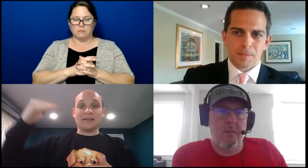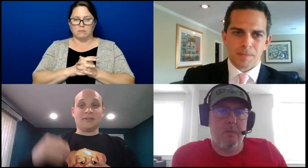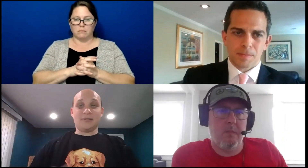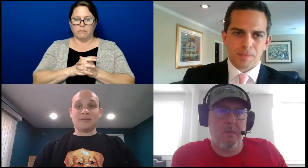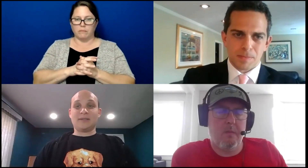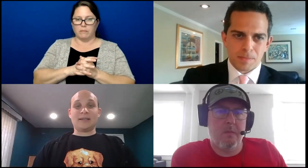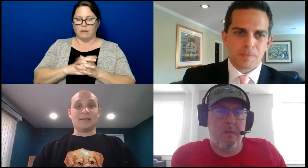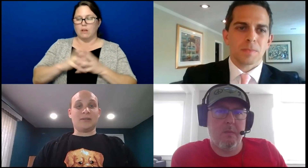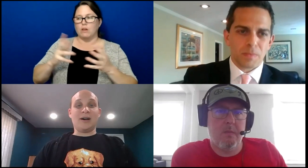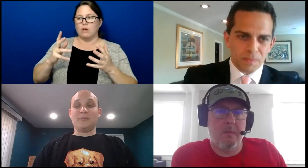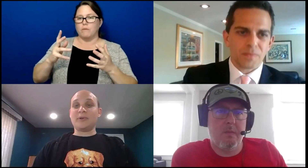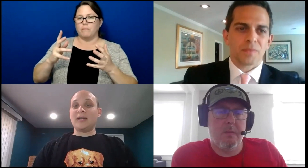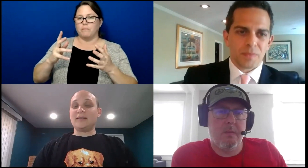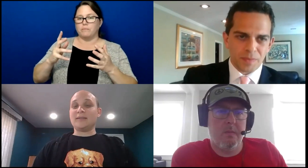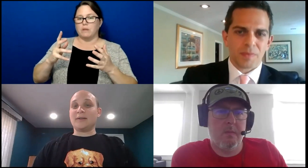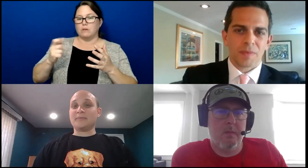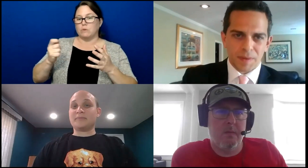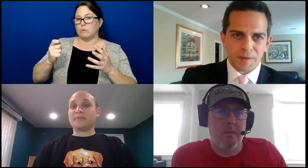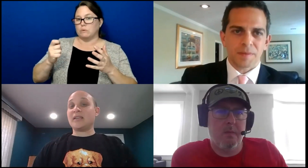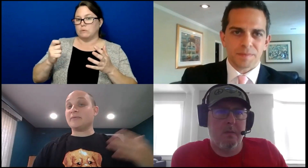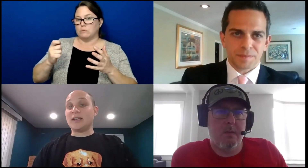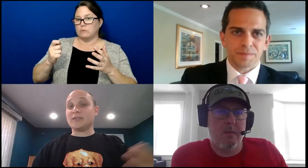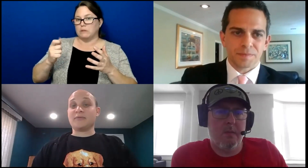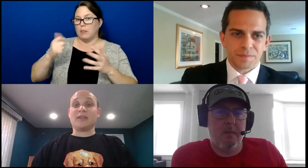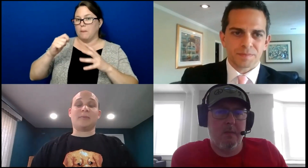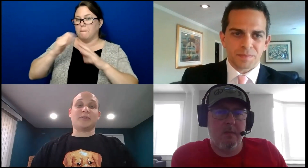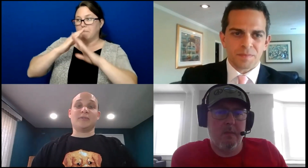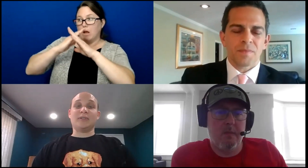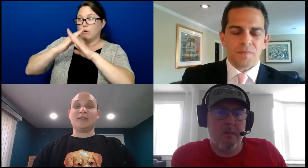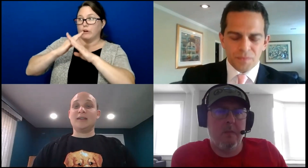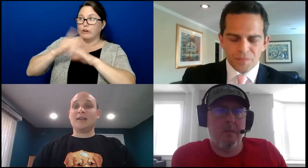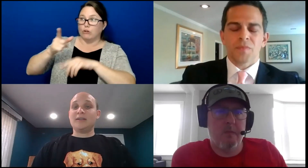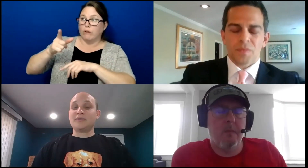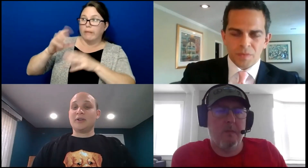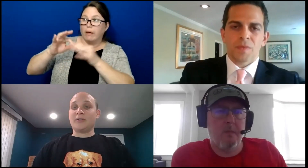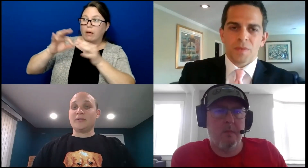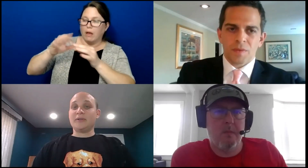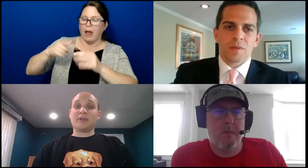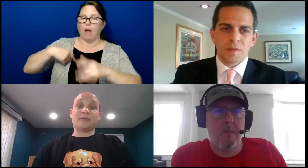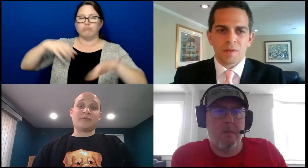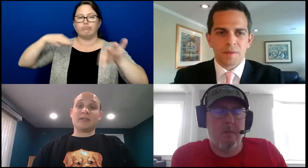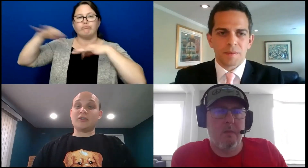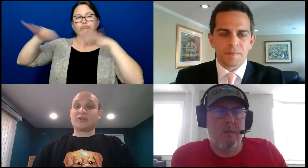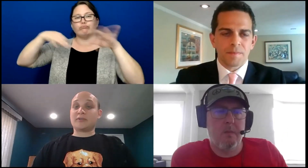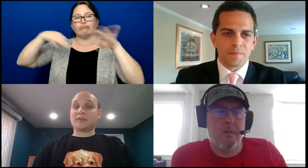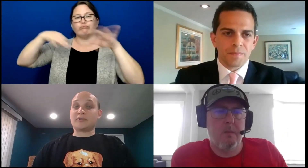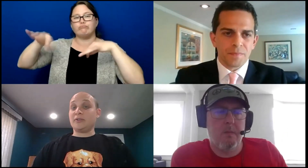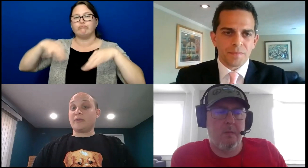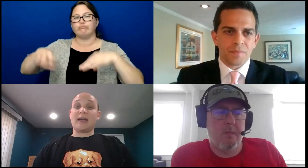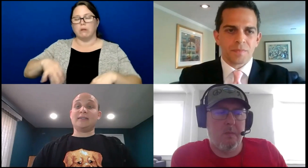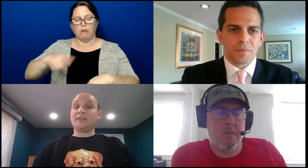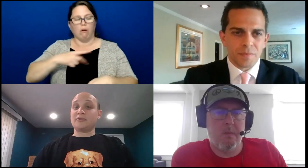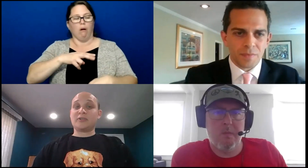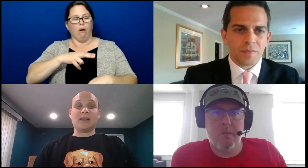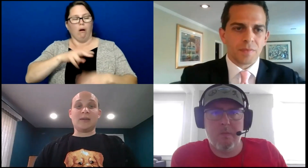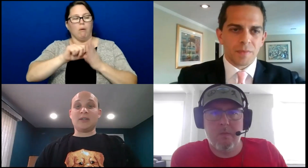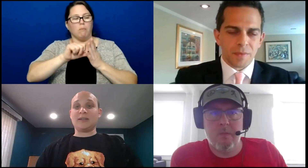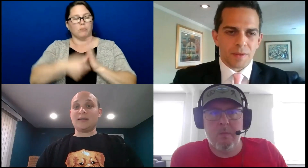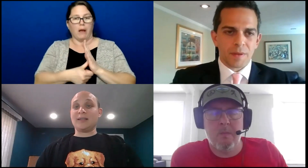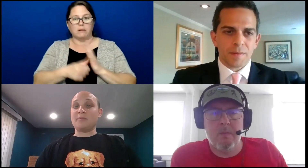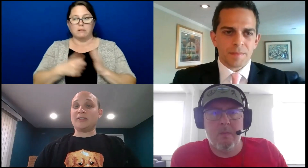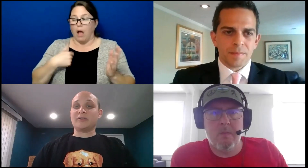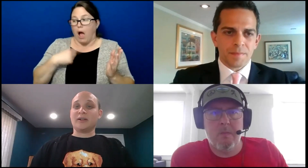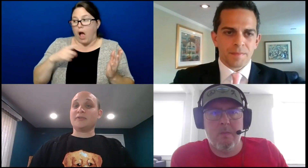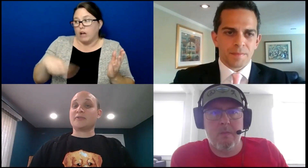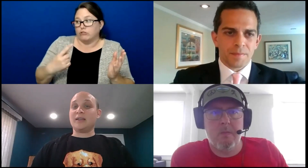over that little hump and take advantage of the opportunity. So it was really just, you know, I had an interest in gaming